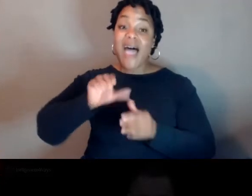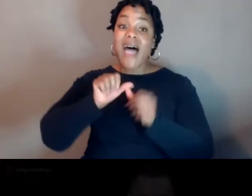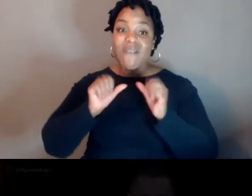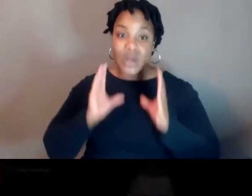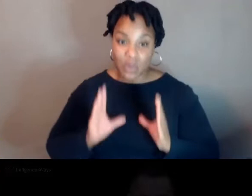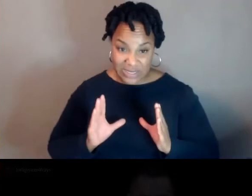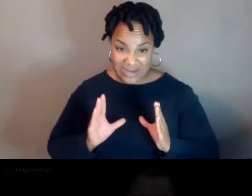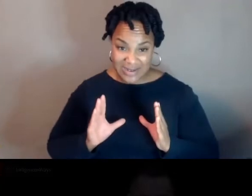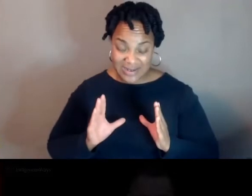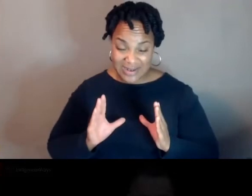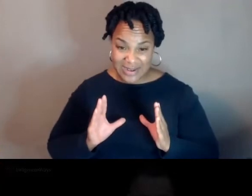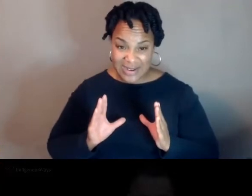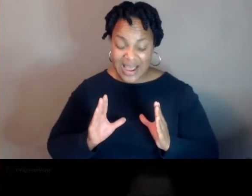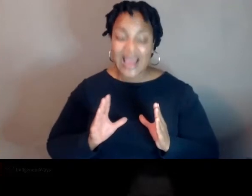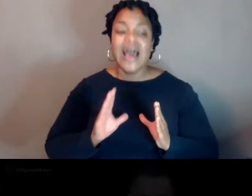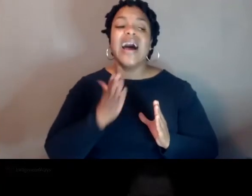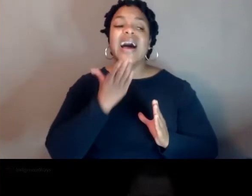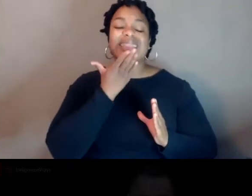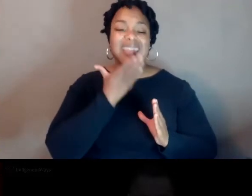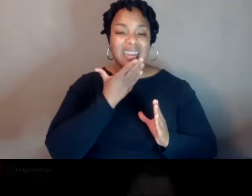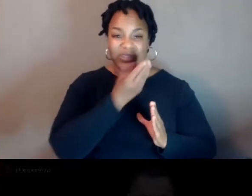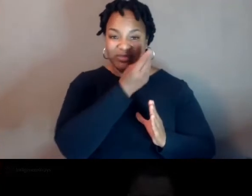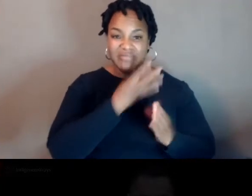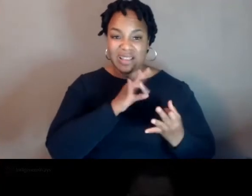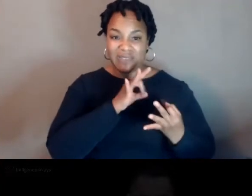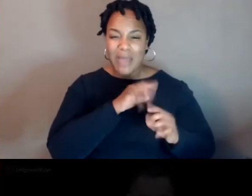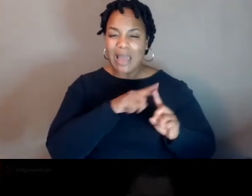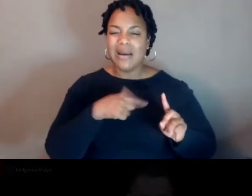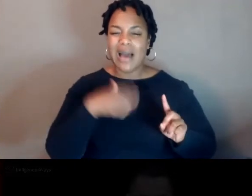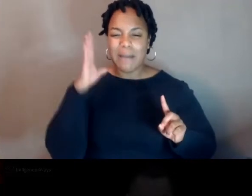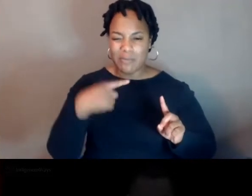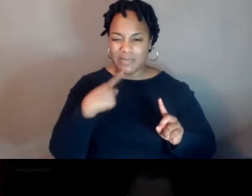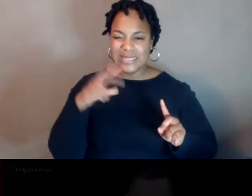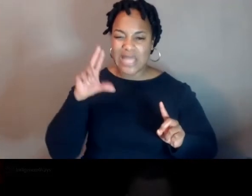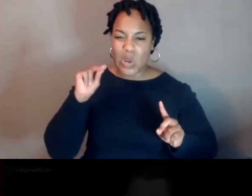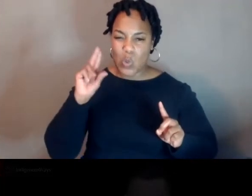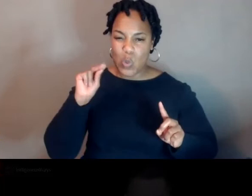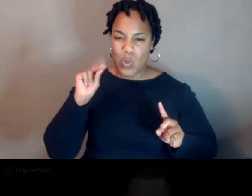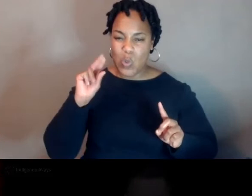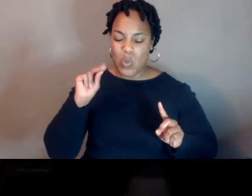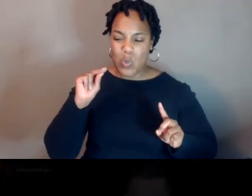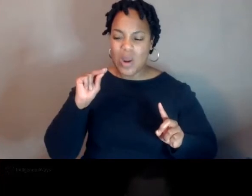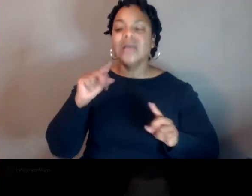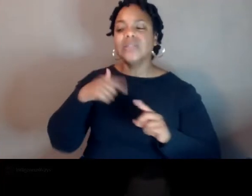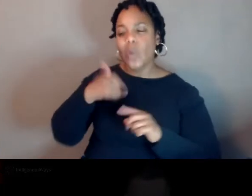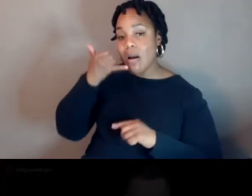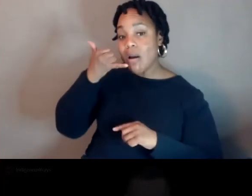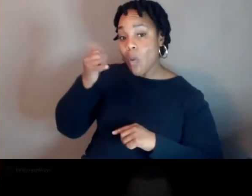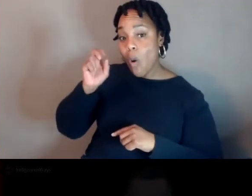the senator and I told him, I didn't talk about the values of the